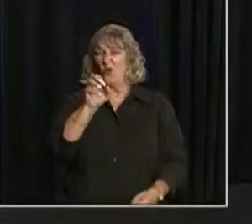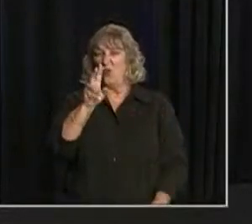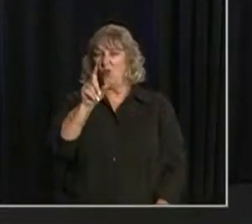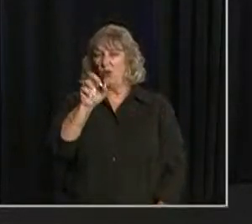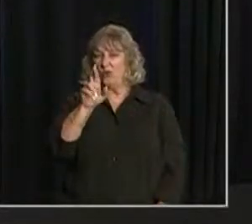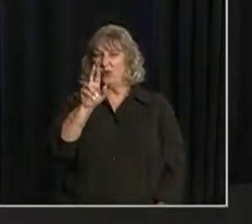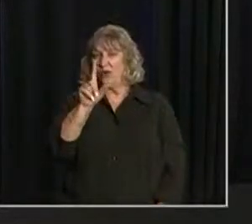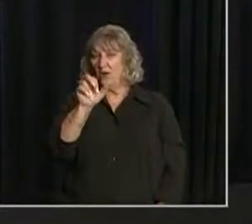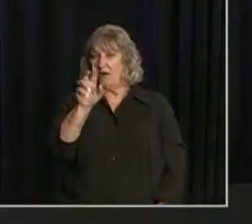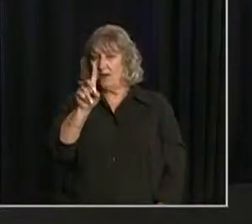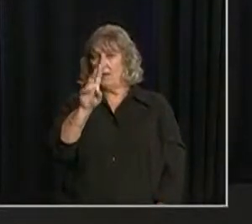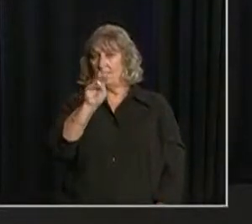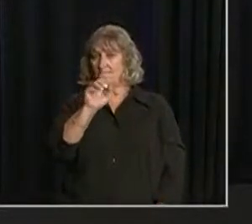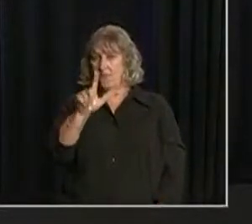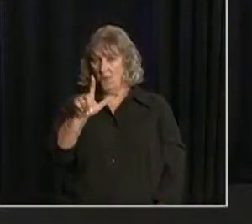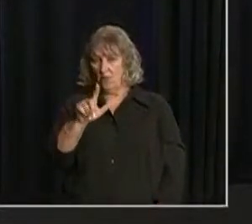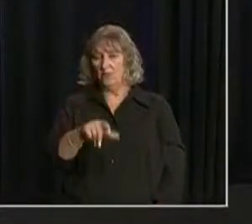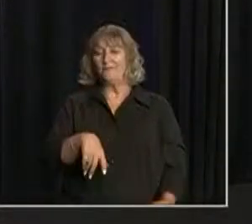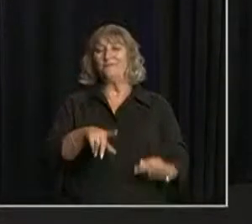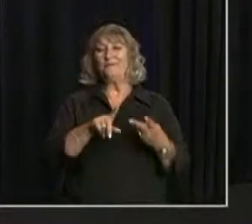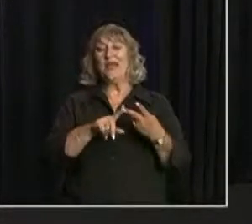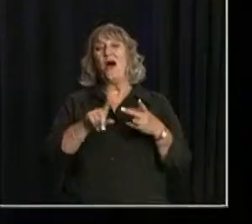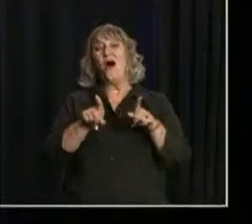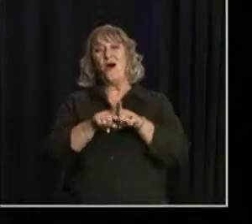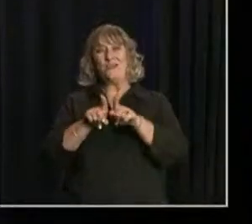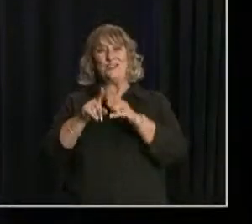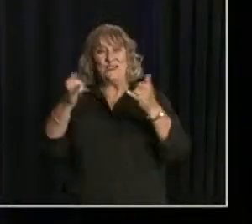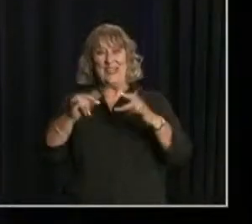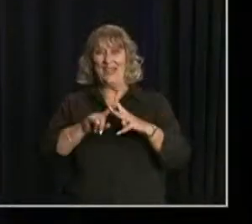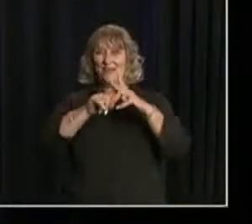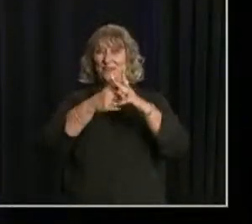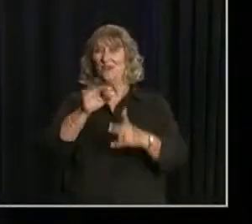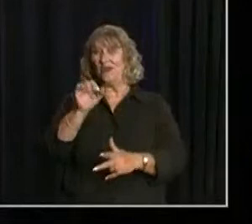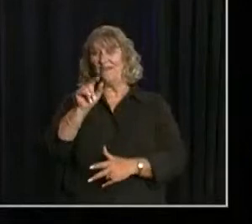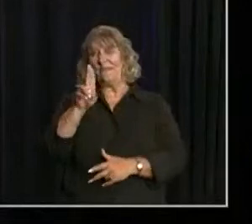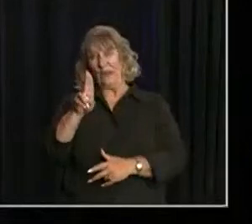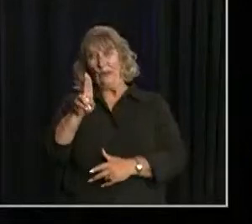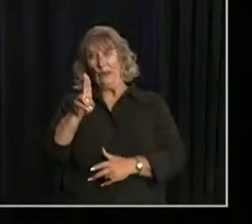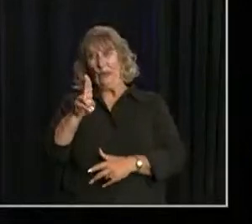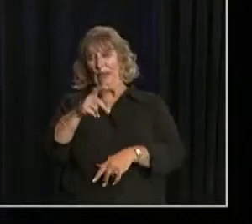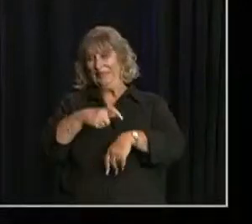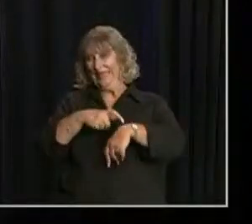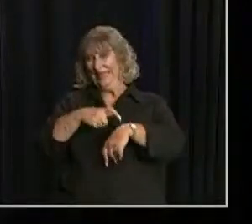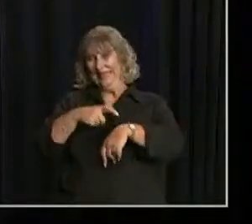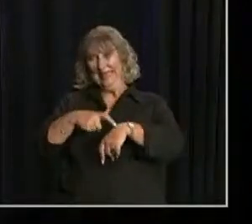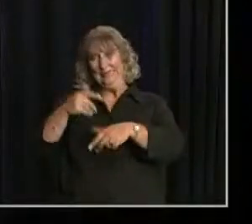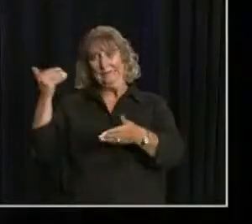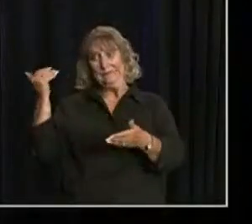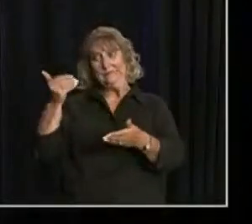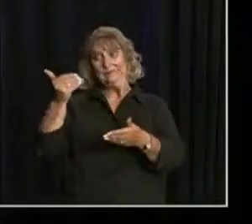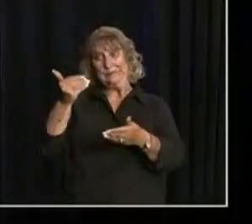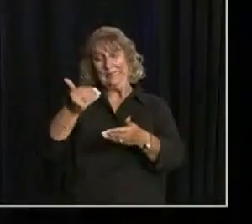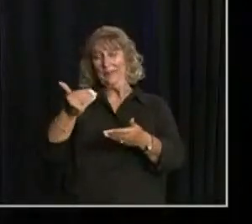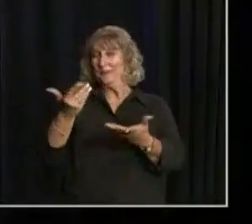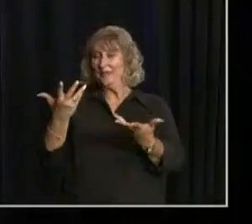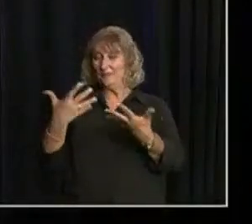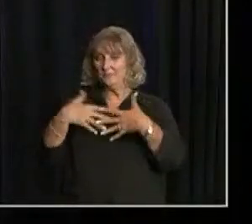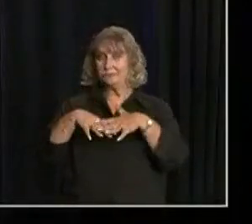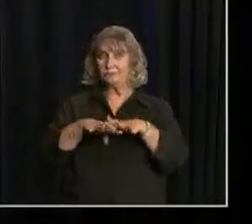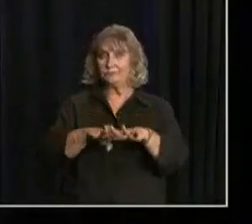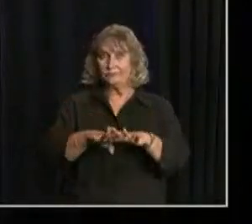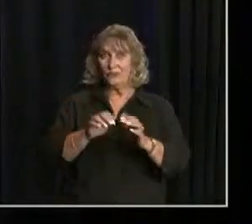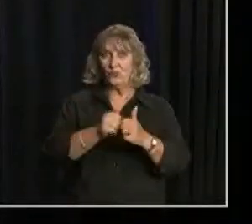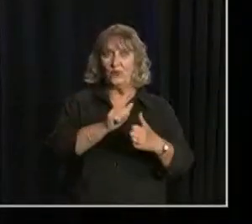vaccinated. Also, we have the convergence of flu season coming up here over the next few weeks. Also, opportunities to get